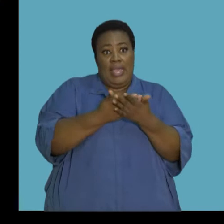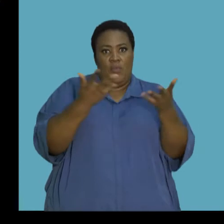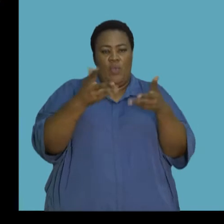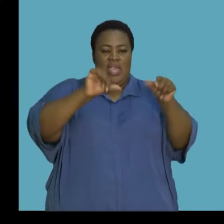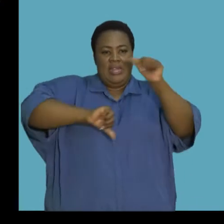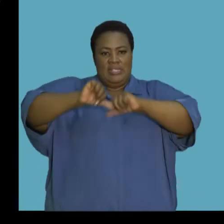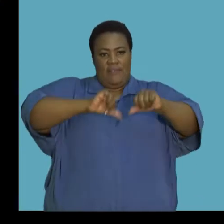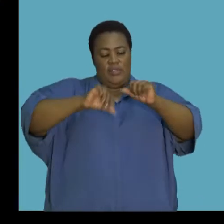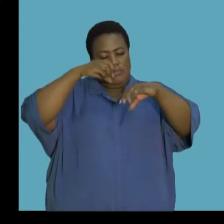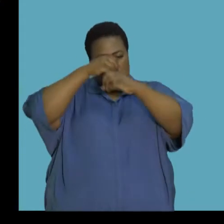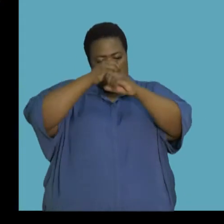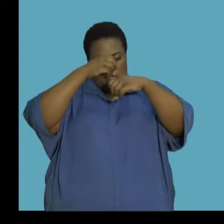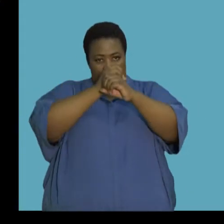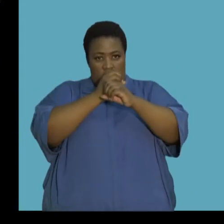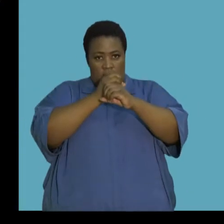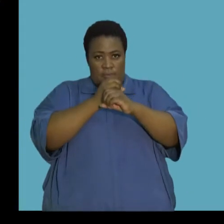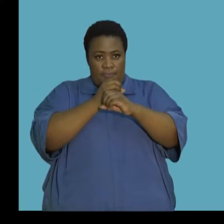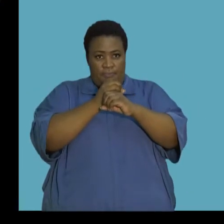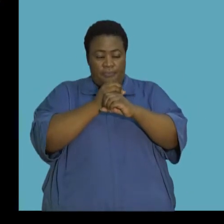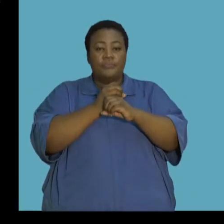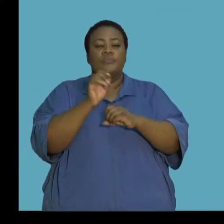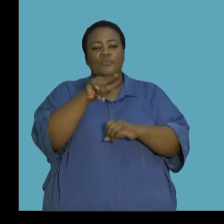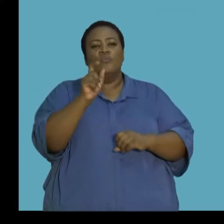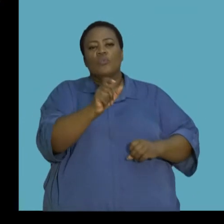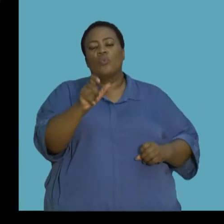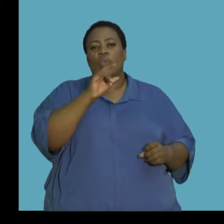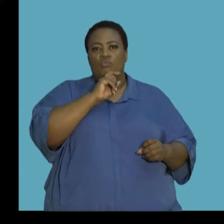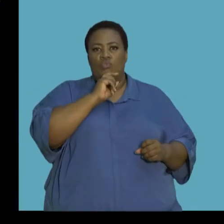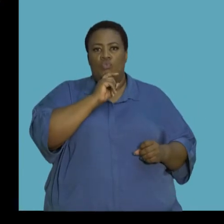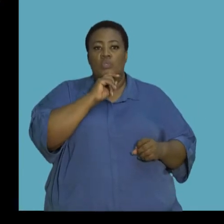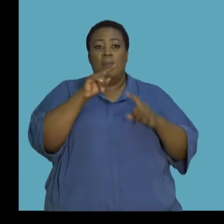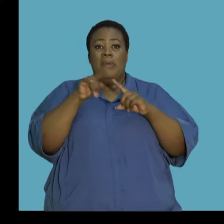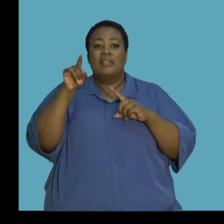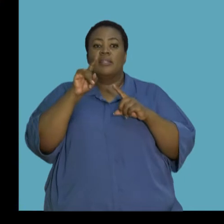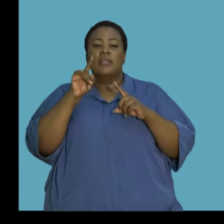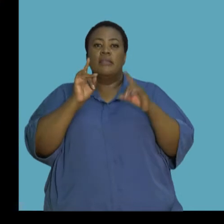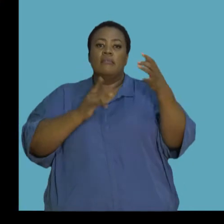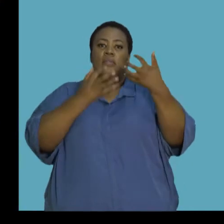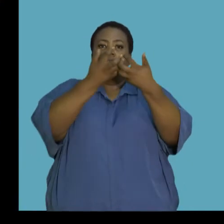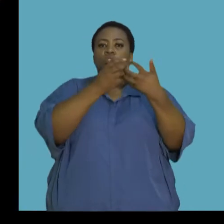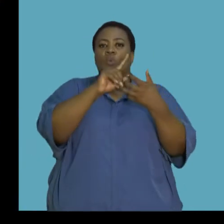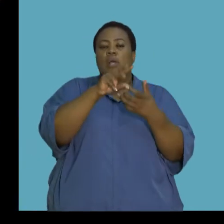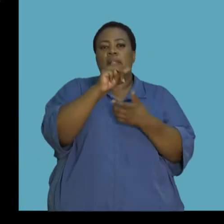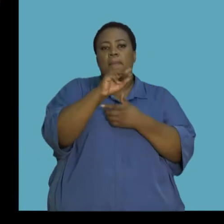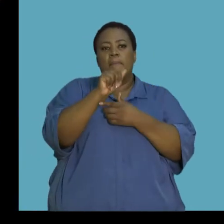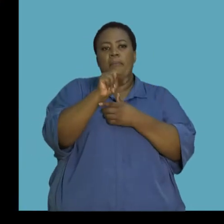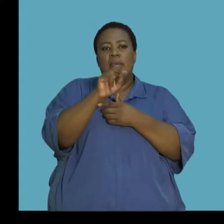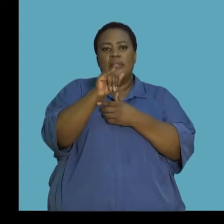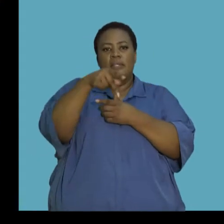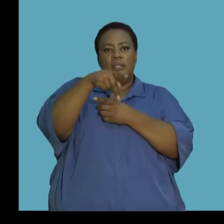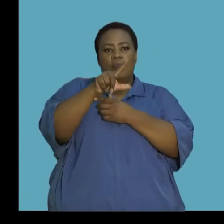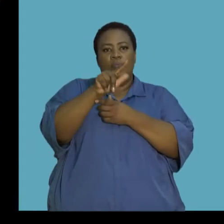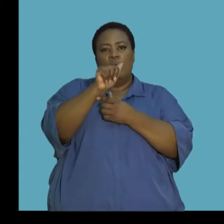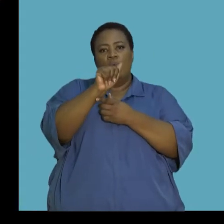scientific experiment, and that's the word I used in terms of change or control, referring to manipulation. It will represent